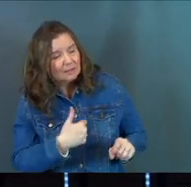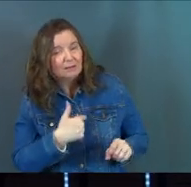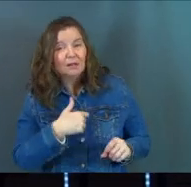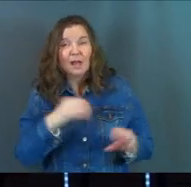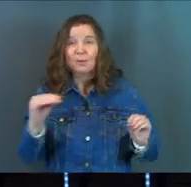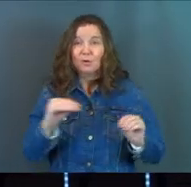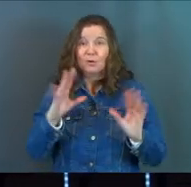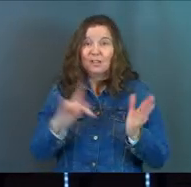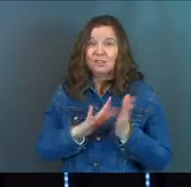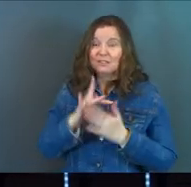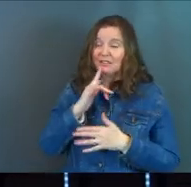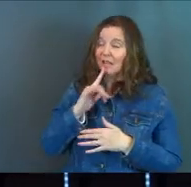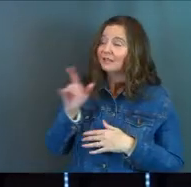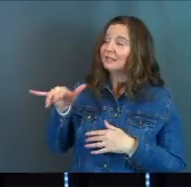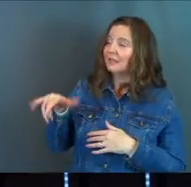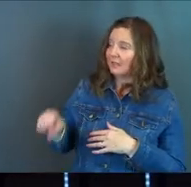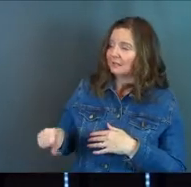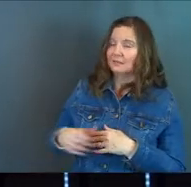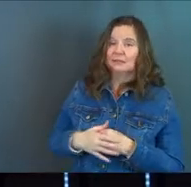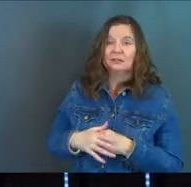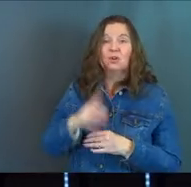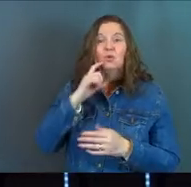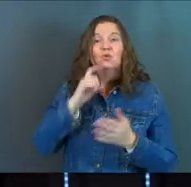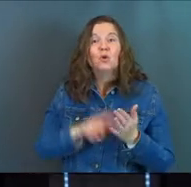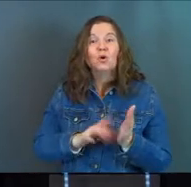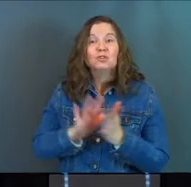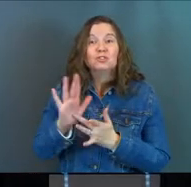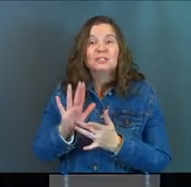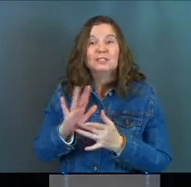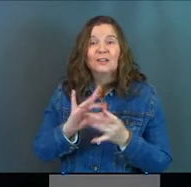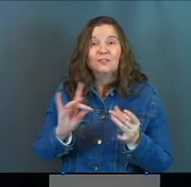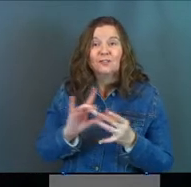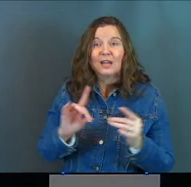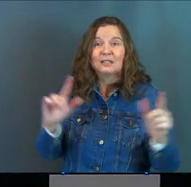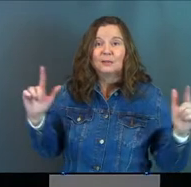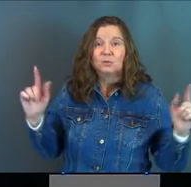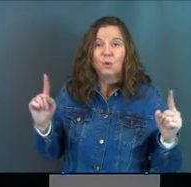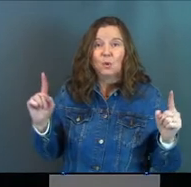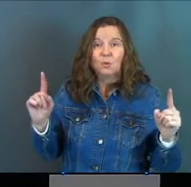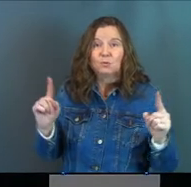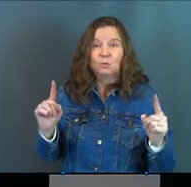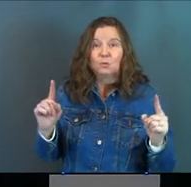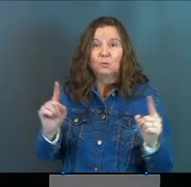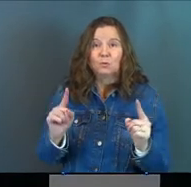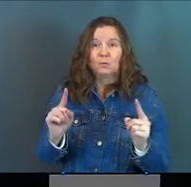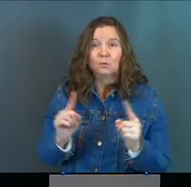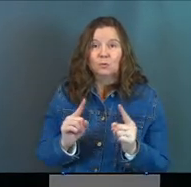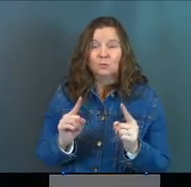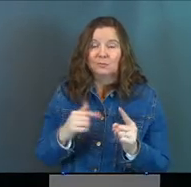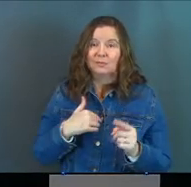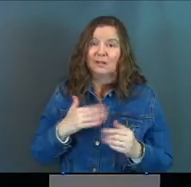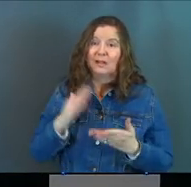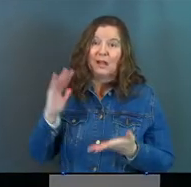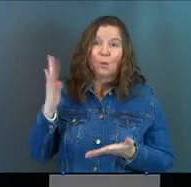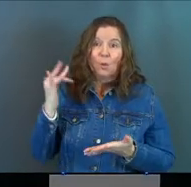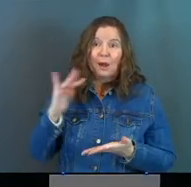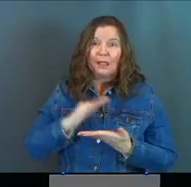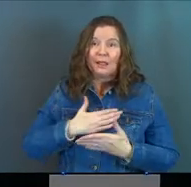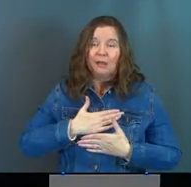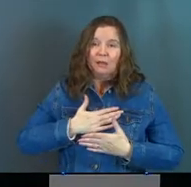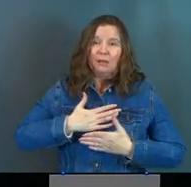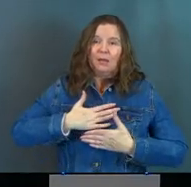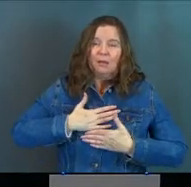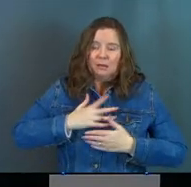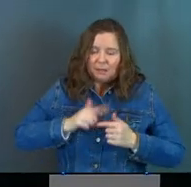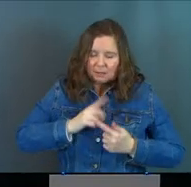And miraculously, Jesus says yes. Notice how Jesus' phrases are getting shorter and shorter. He's got less air. He's